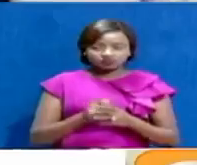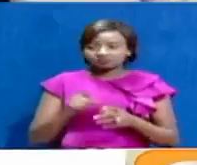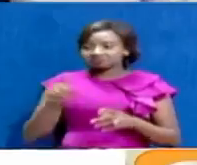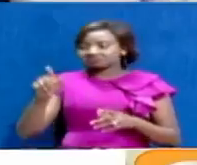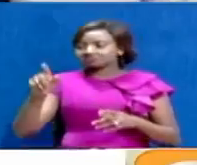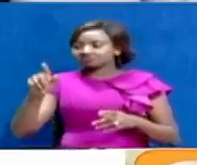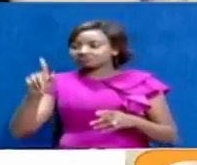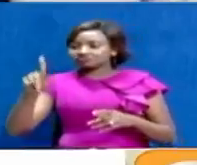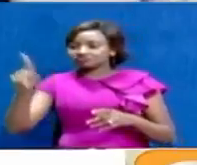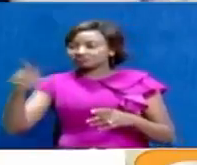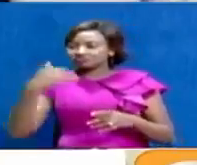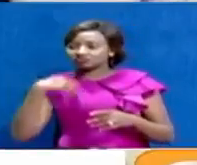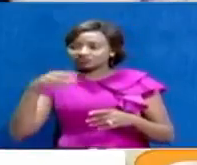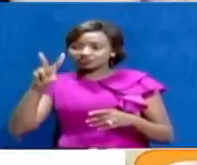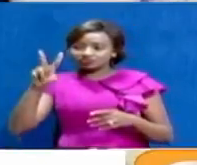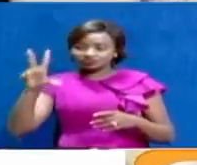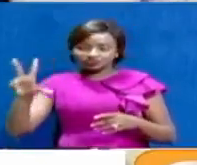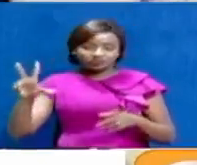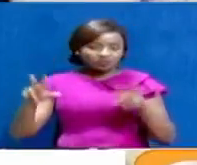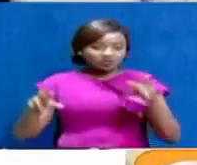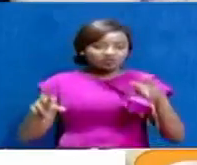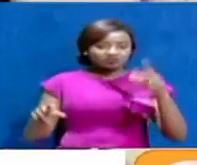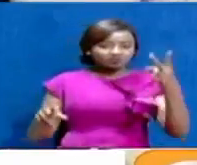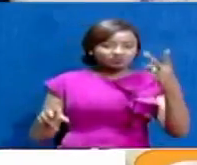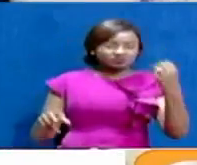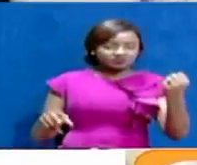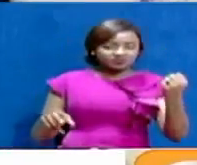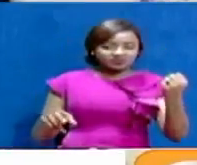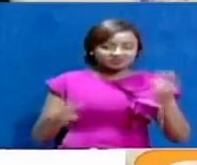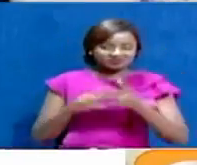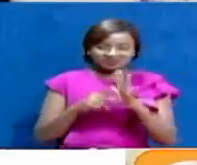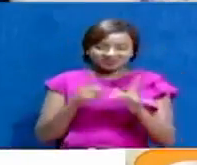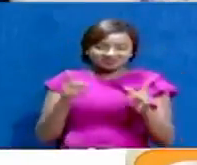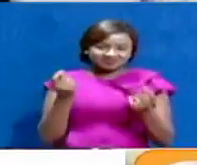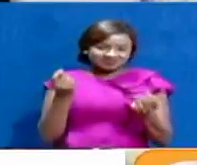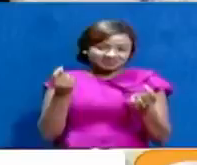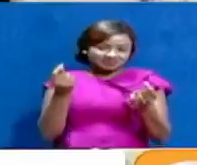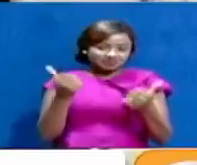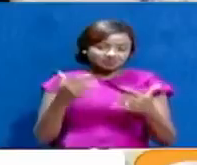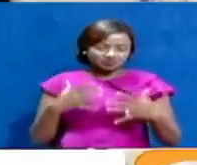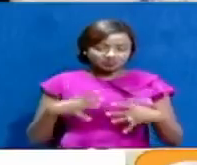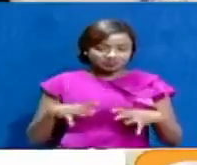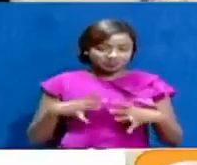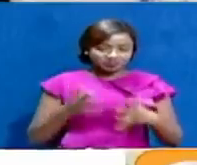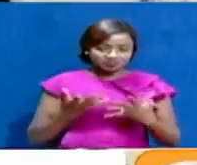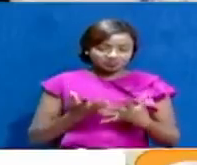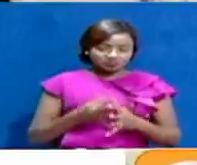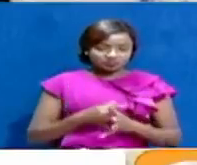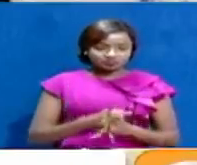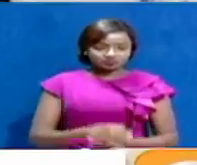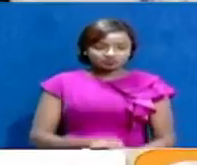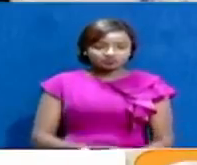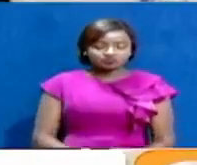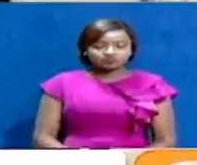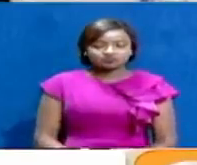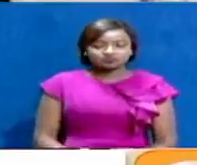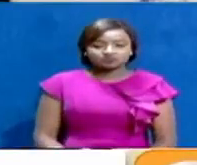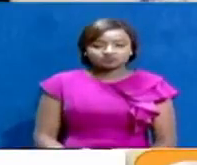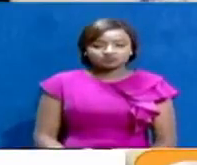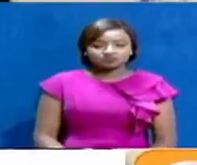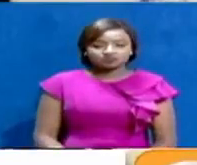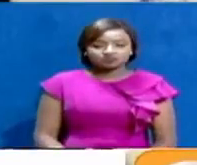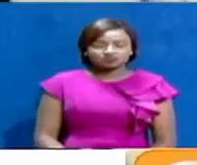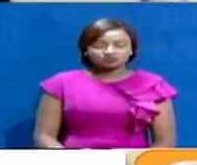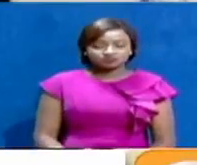about 23, these were less than the actual formation of clots in the general population. So it was